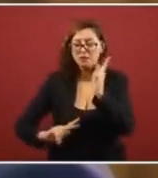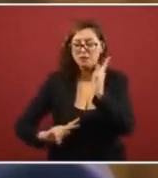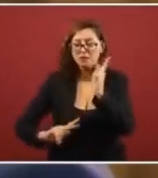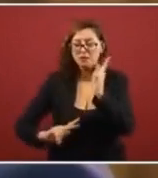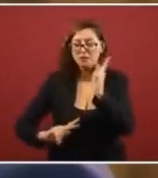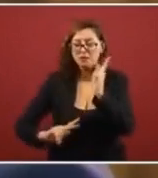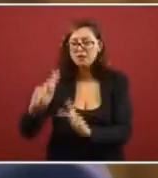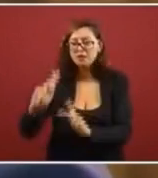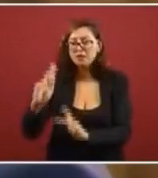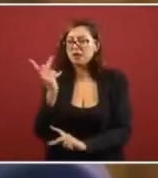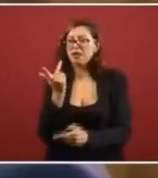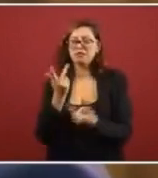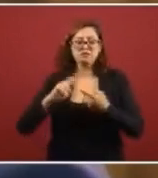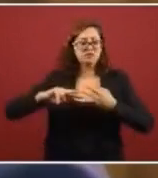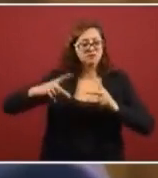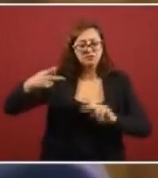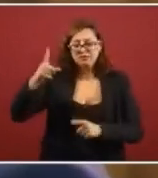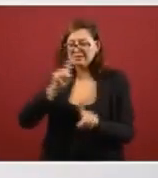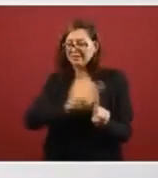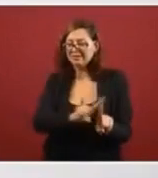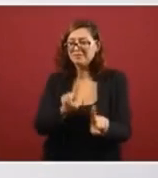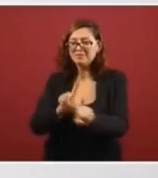genetic resources